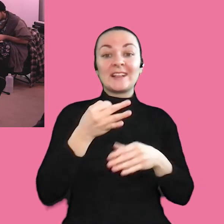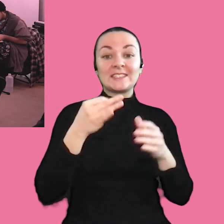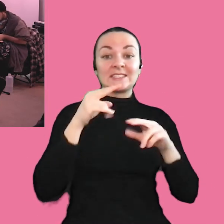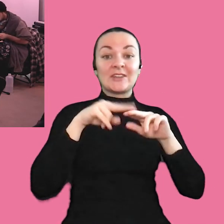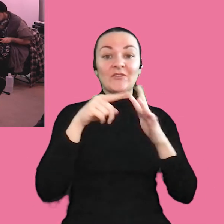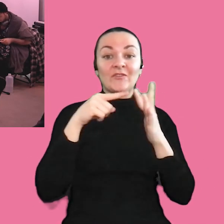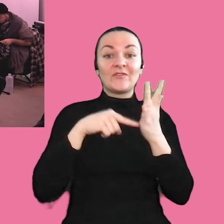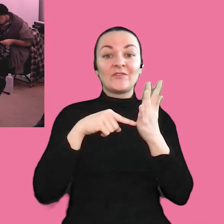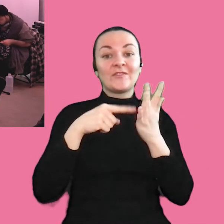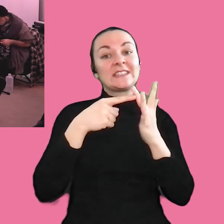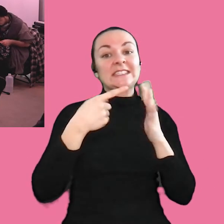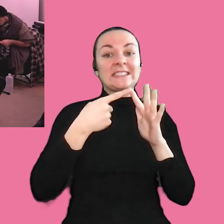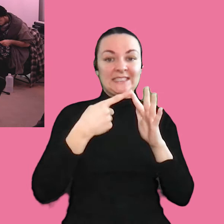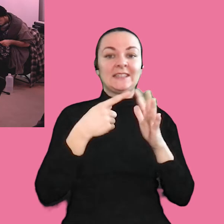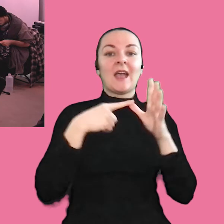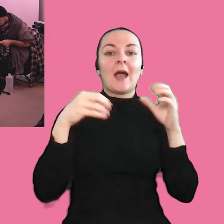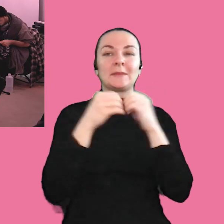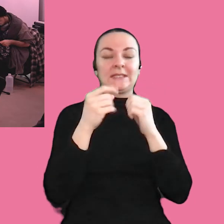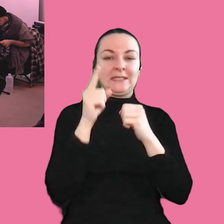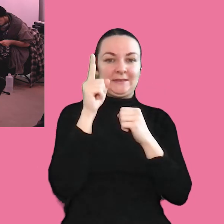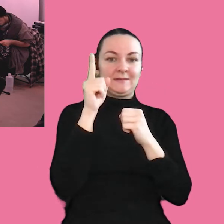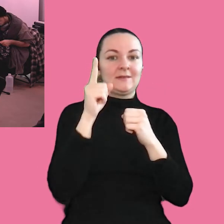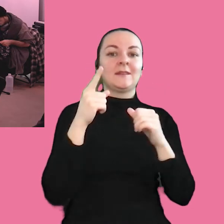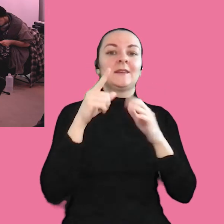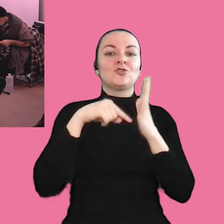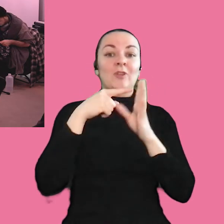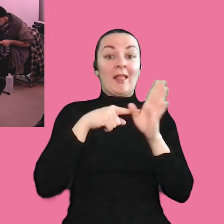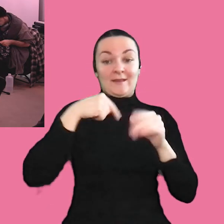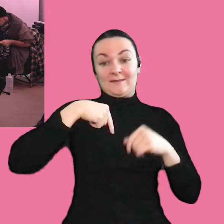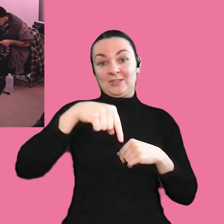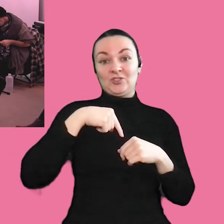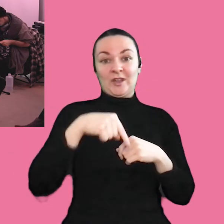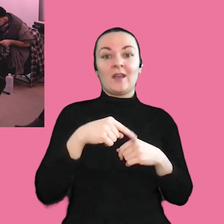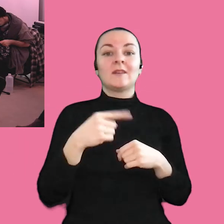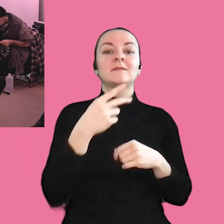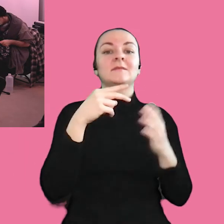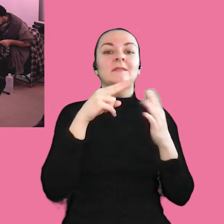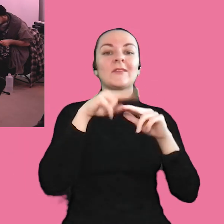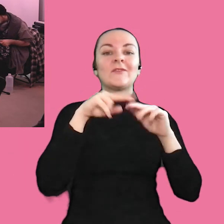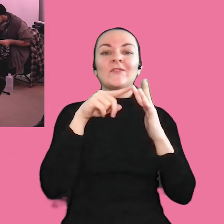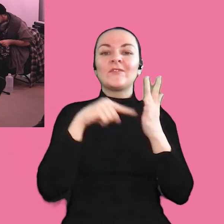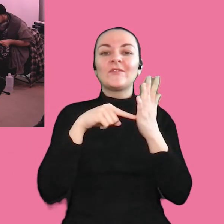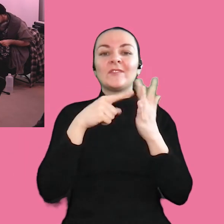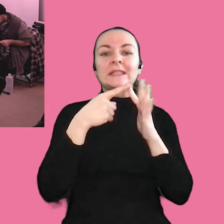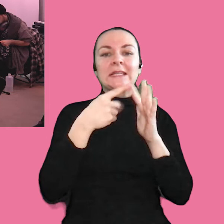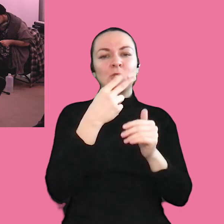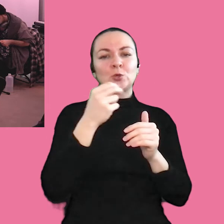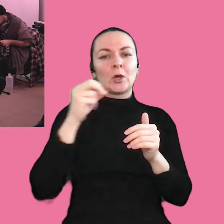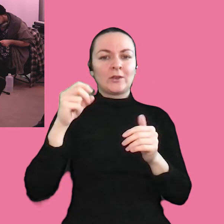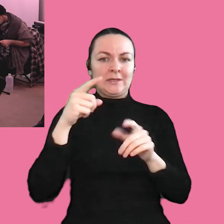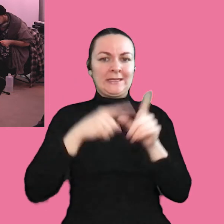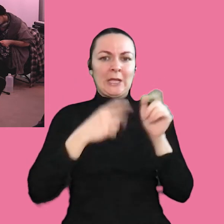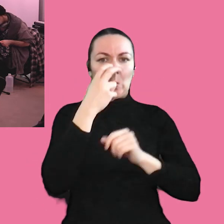working in the village of Fitty in Aberdeen in July this year. Fitty is a 200-year-old